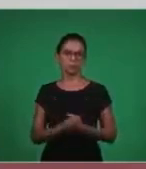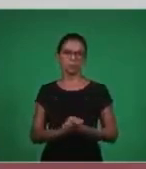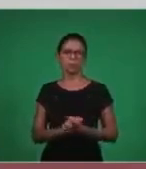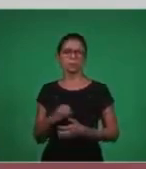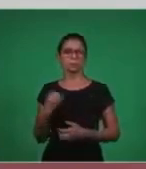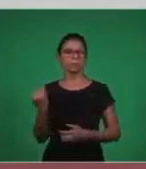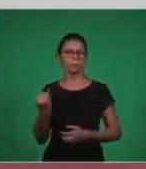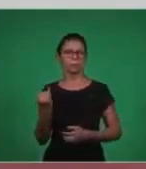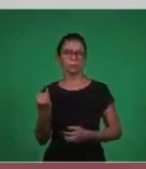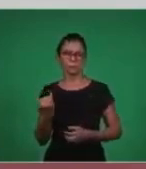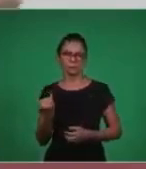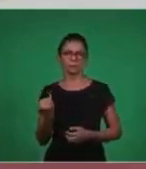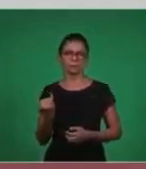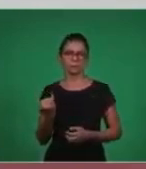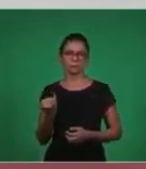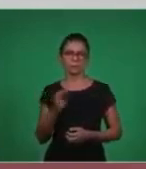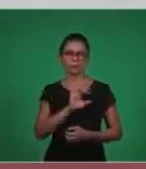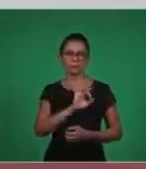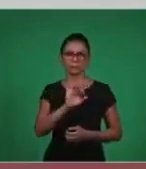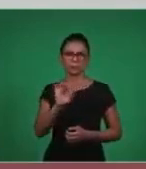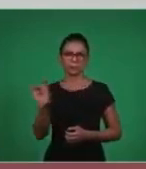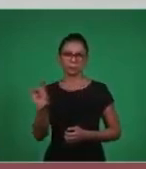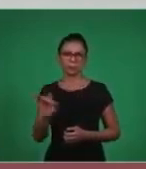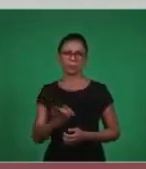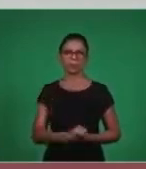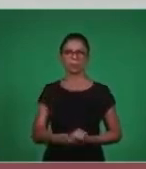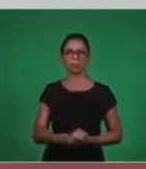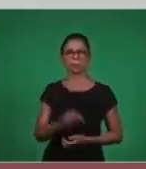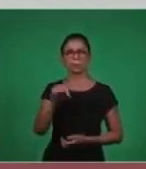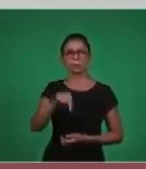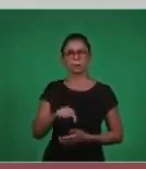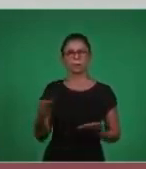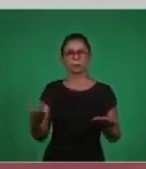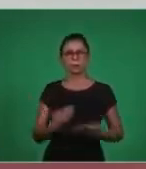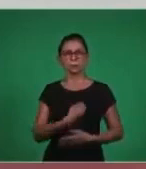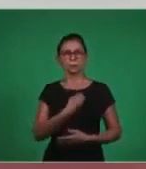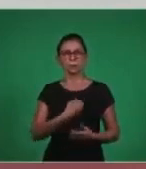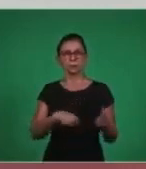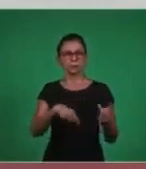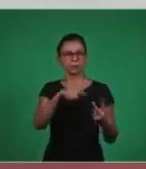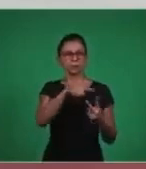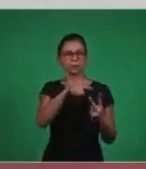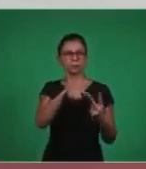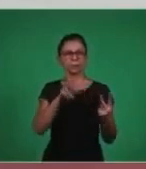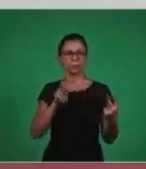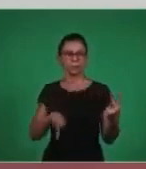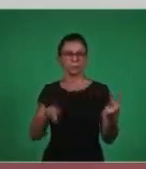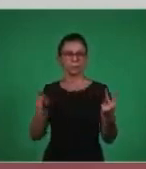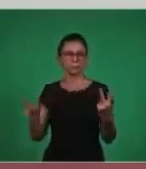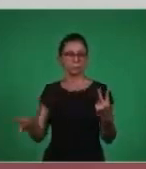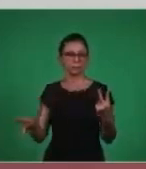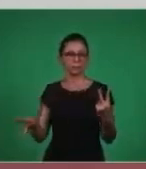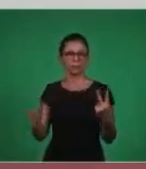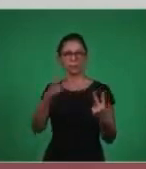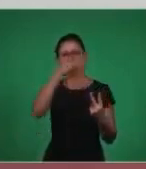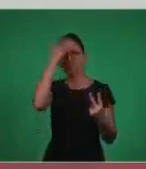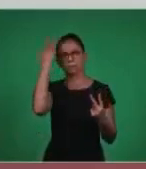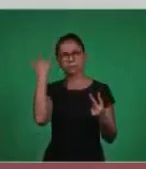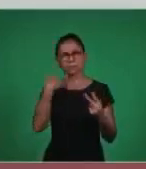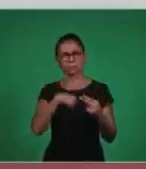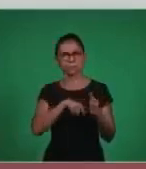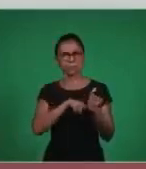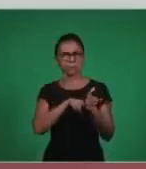of relevance to each one of us. Have two teachers that are